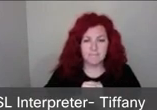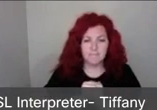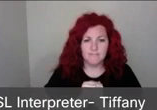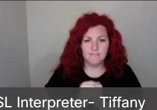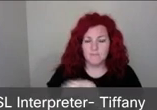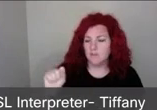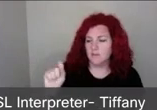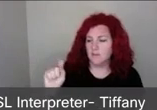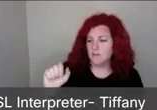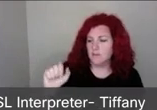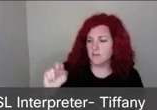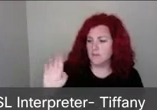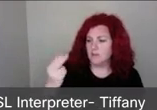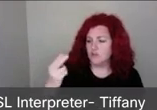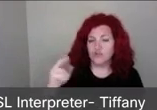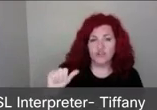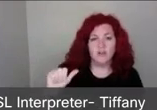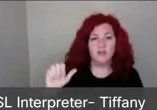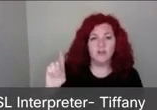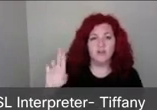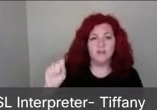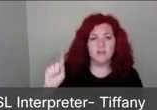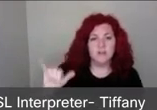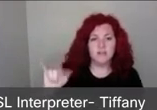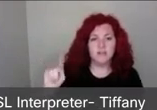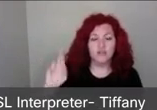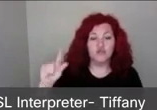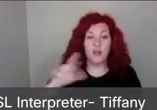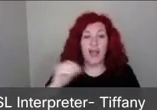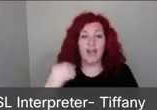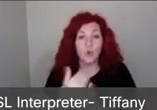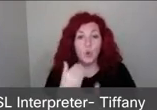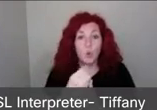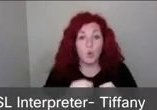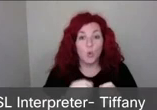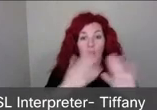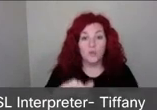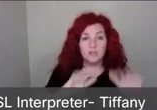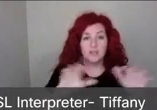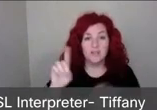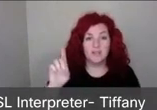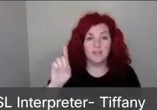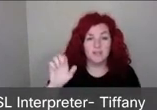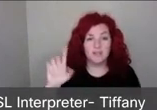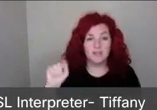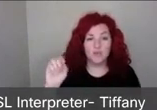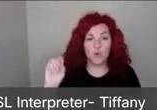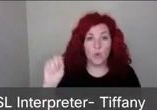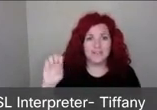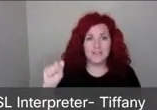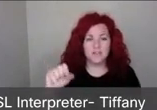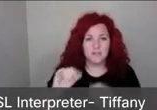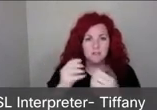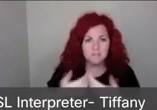Stancia Dusty Trail Precinct and the new development Desert Oasis Precinct off Grand. You're breaking them up into